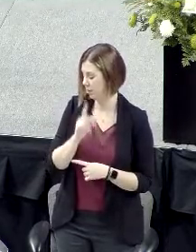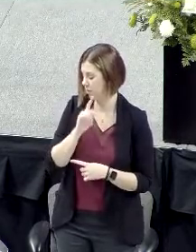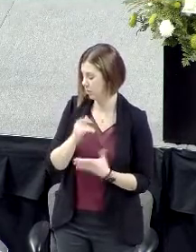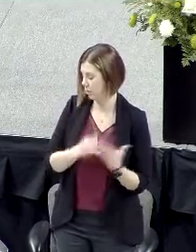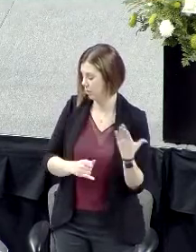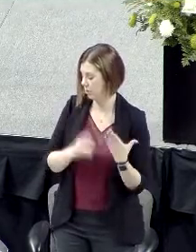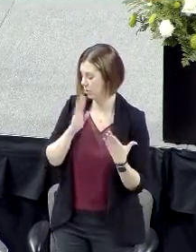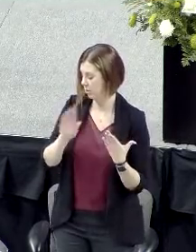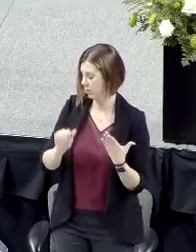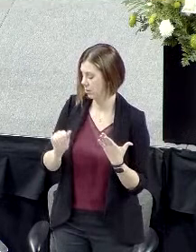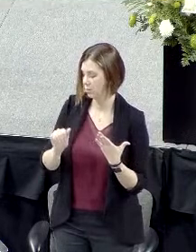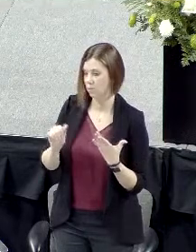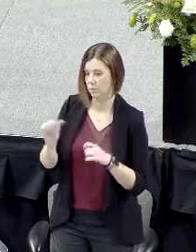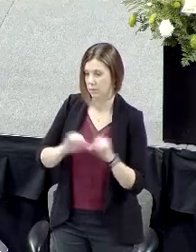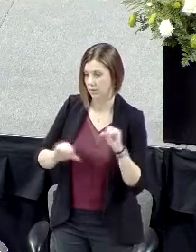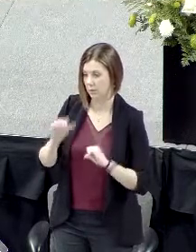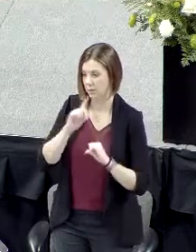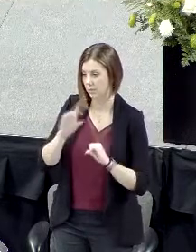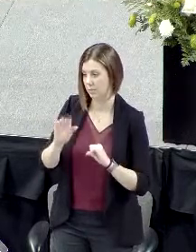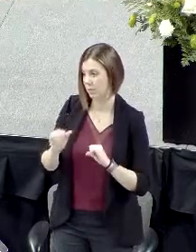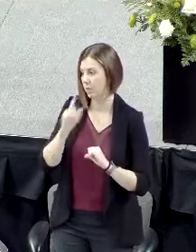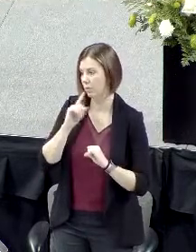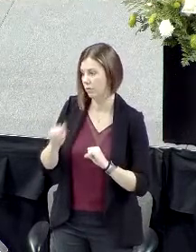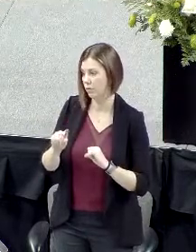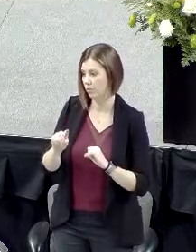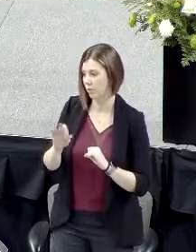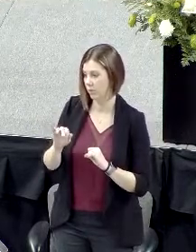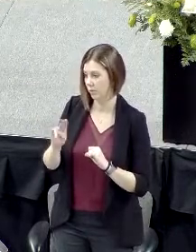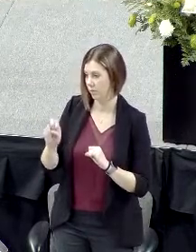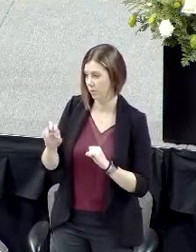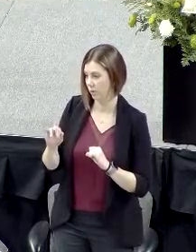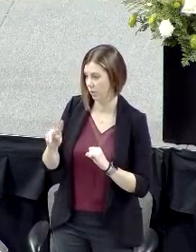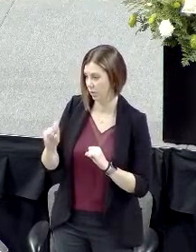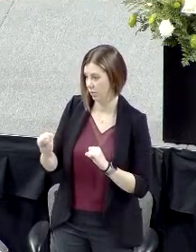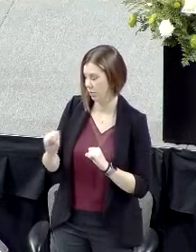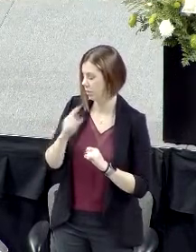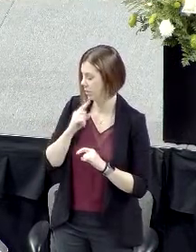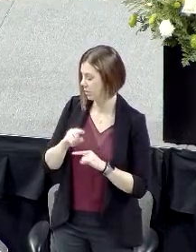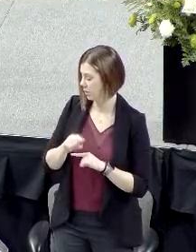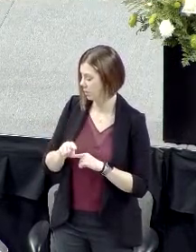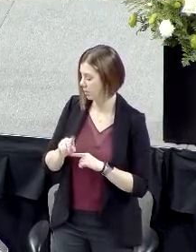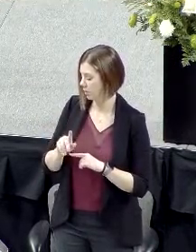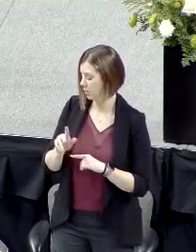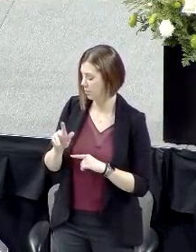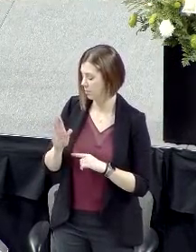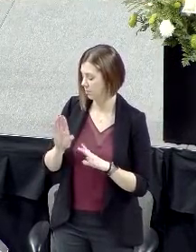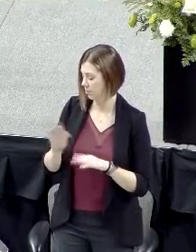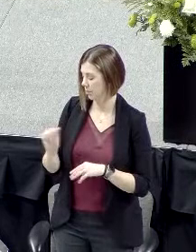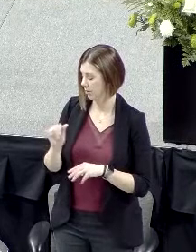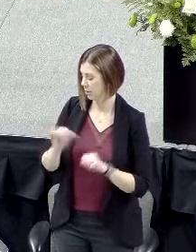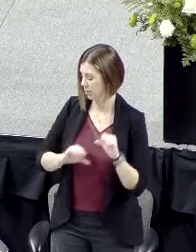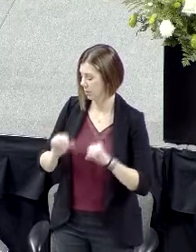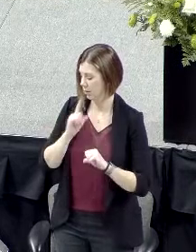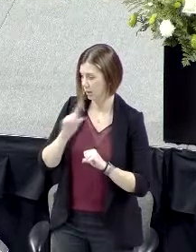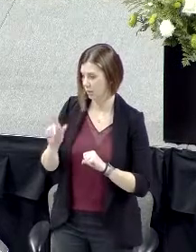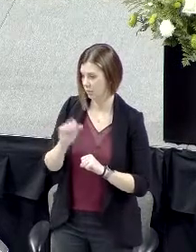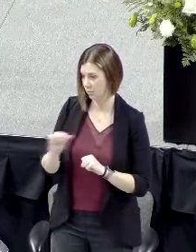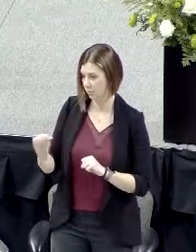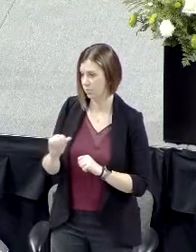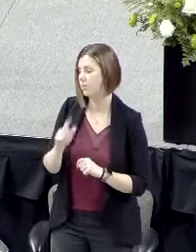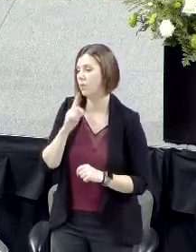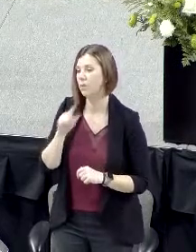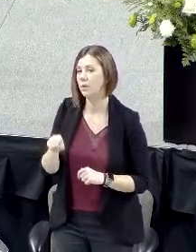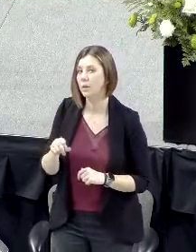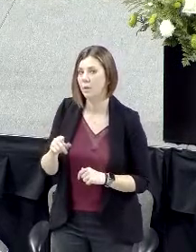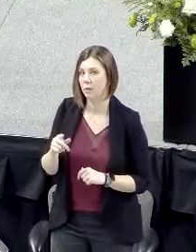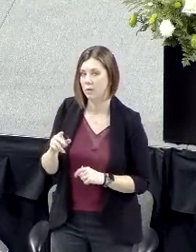of Applied Science, Bachelor of Fine Arts, Bachelor of Science, and Associate of Arts. Ushers,